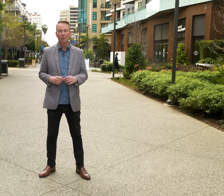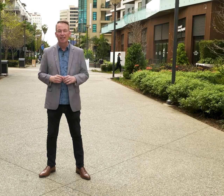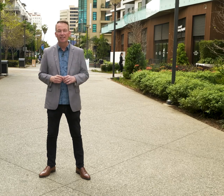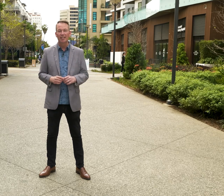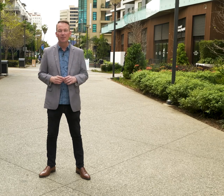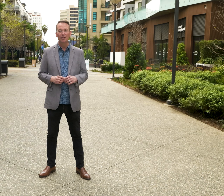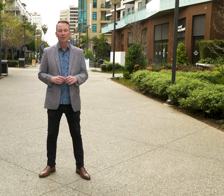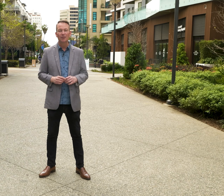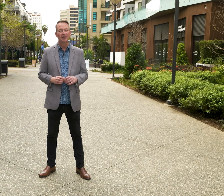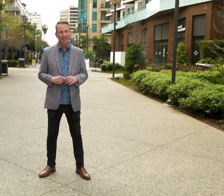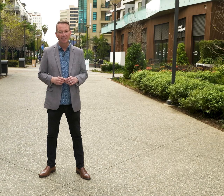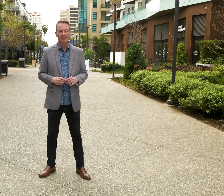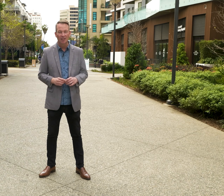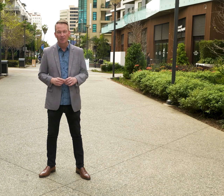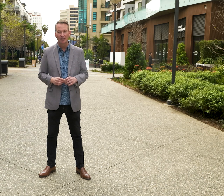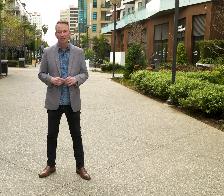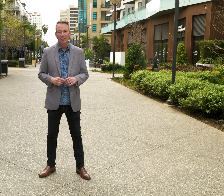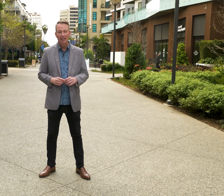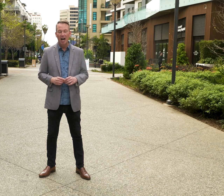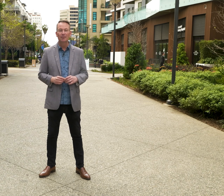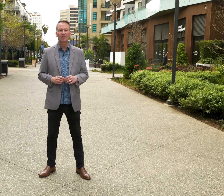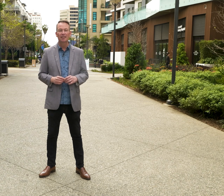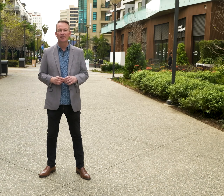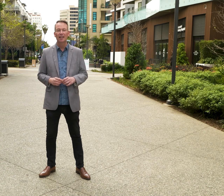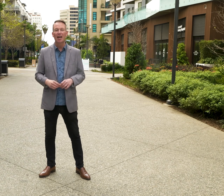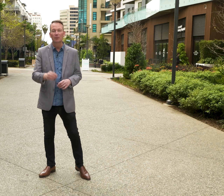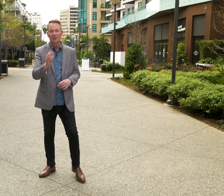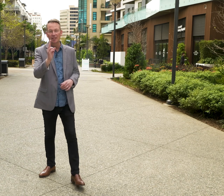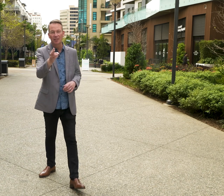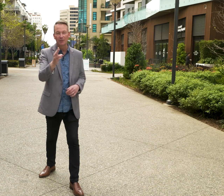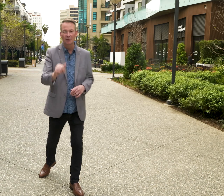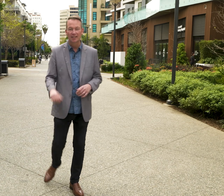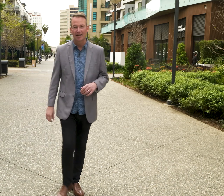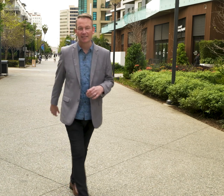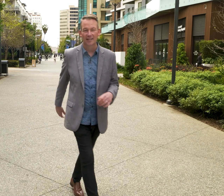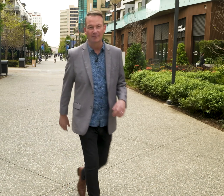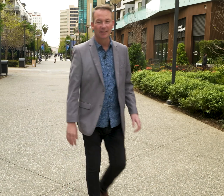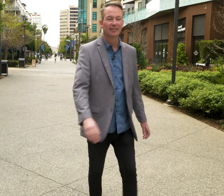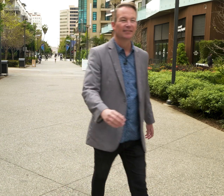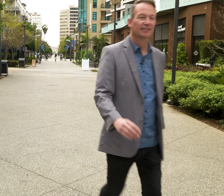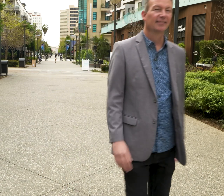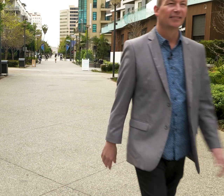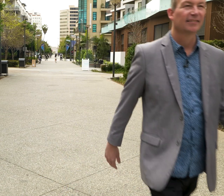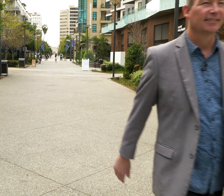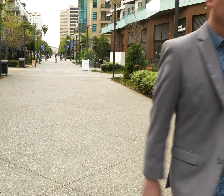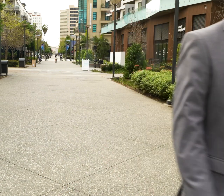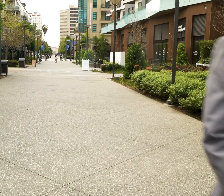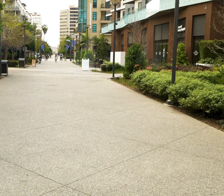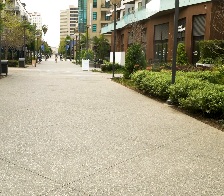soon with more ways to keep you connected to Long Beach. I'm Dennis Hunter, and we'll see you next time.